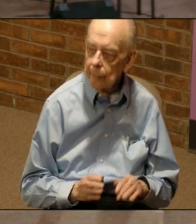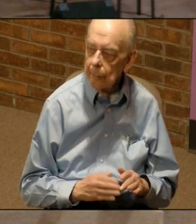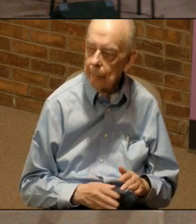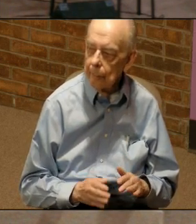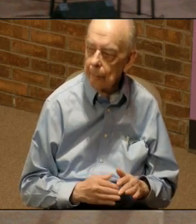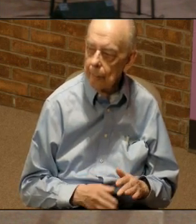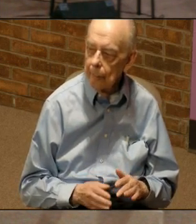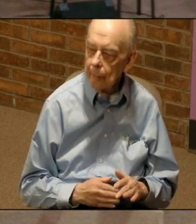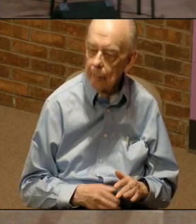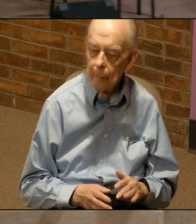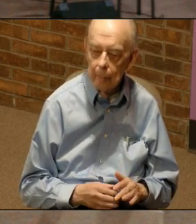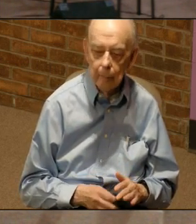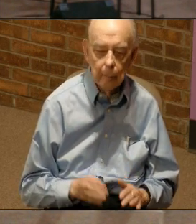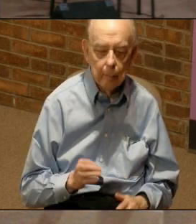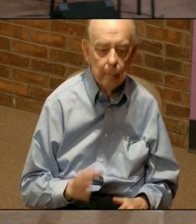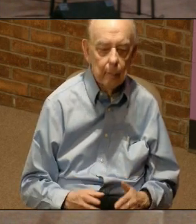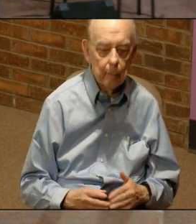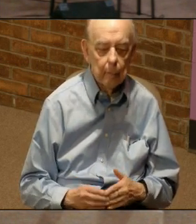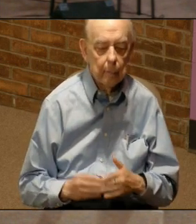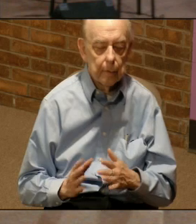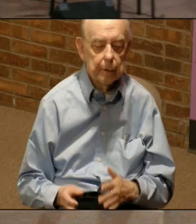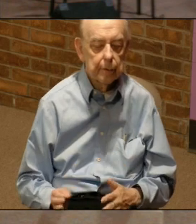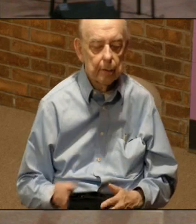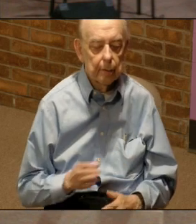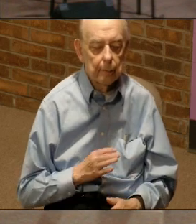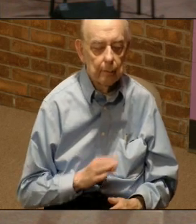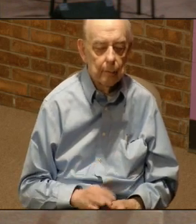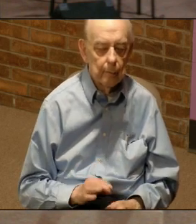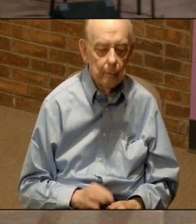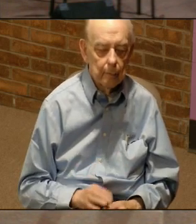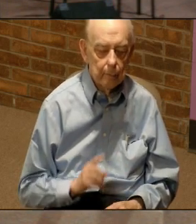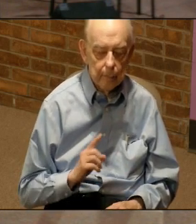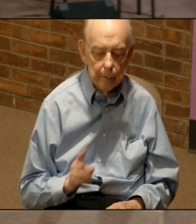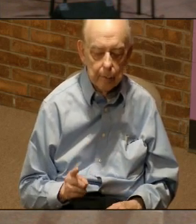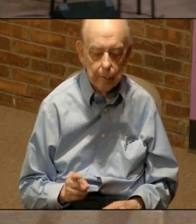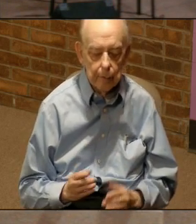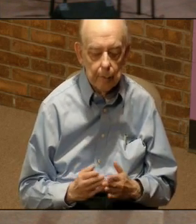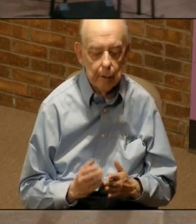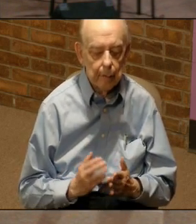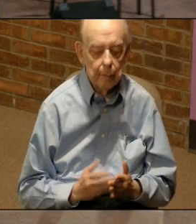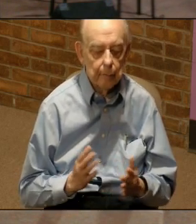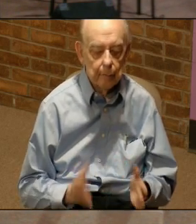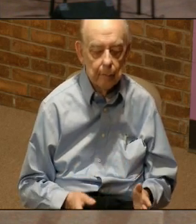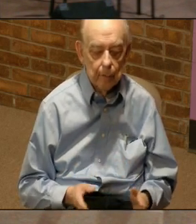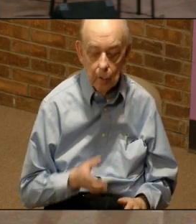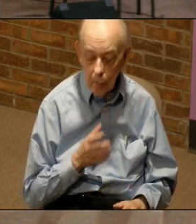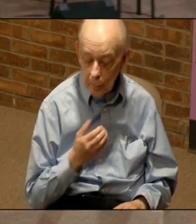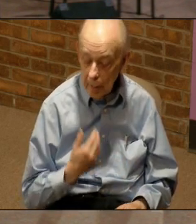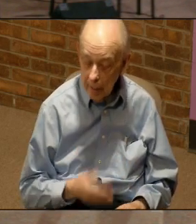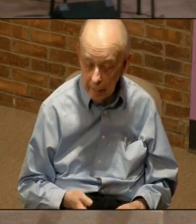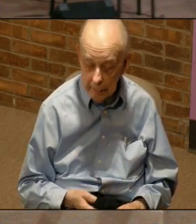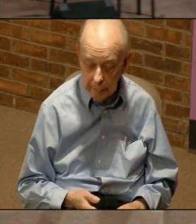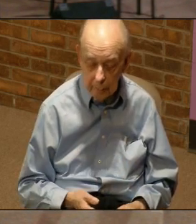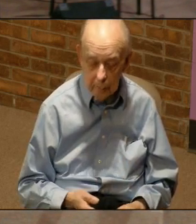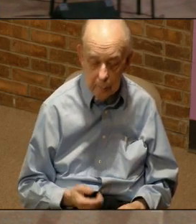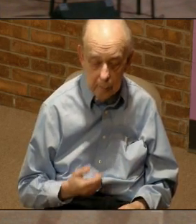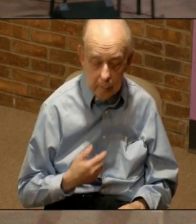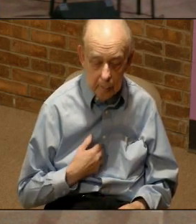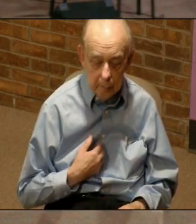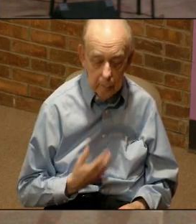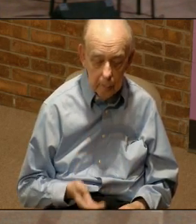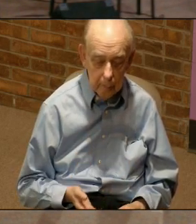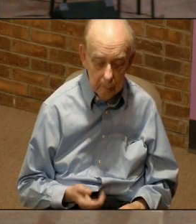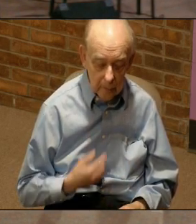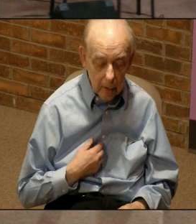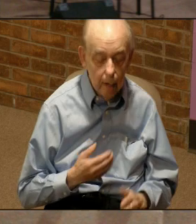basically the pastors, the leaders of the church. They were the messenger. Who am I, ladies and gentlemen? I am